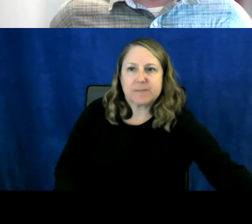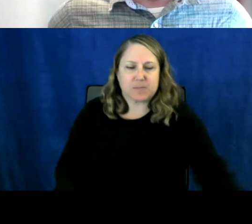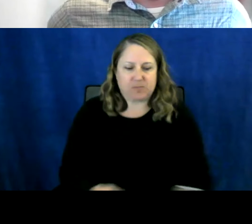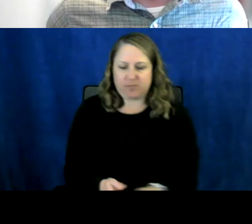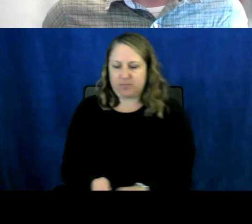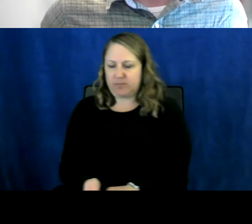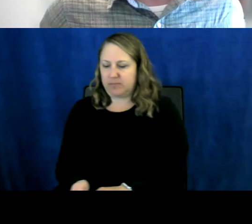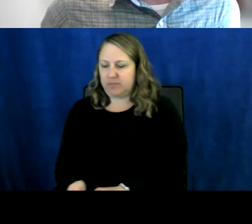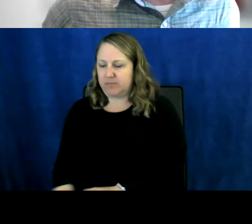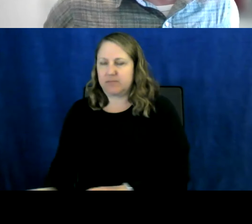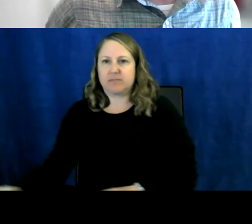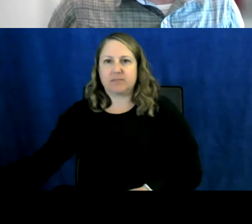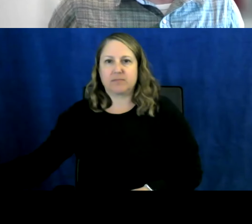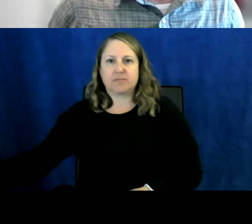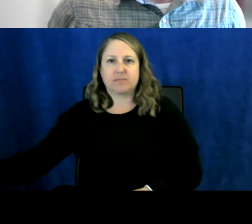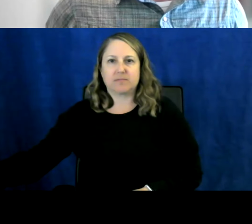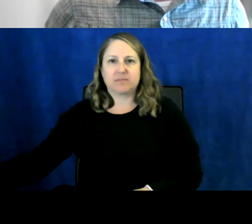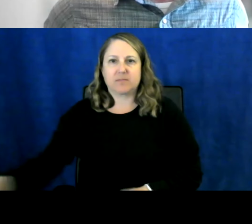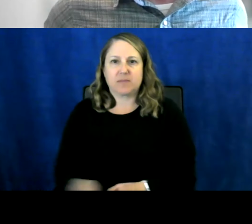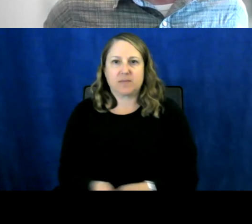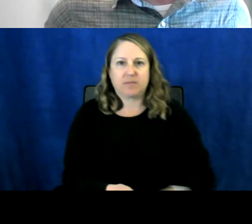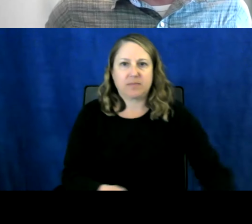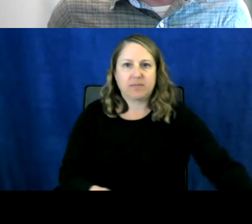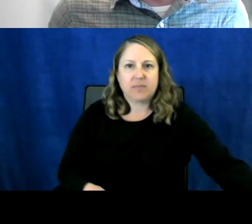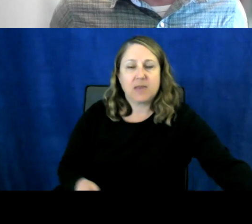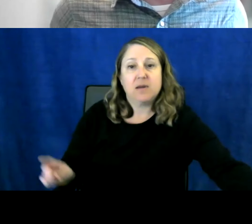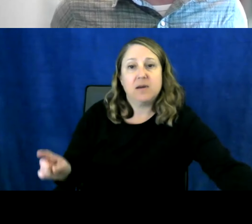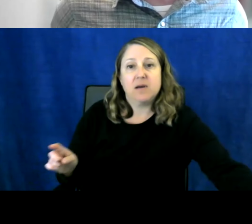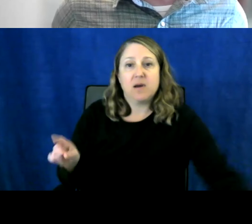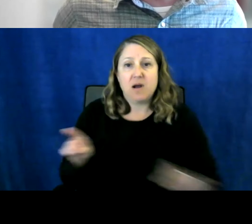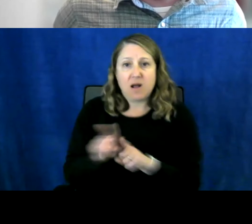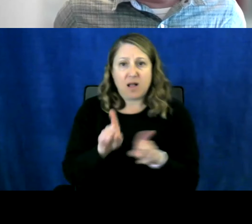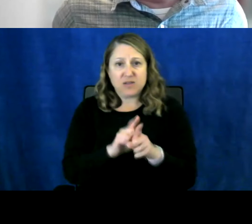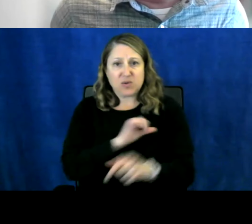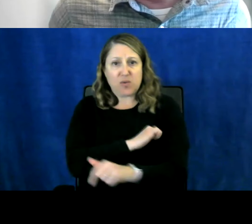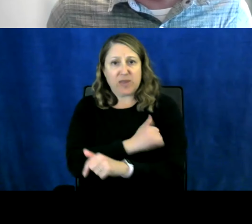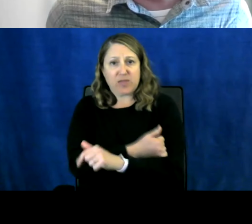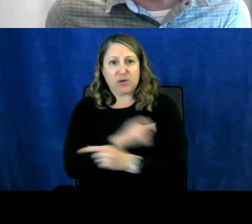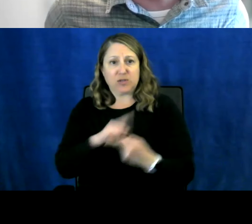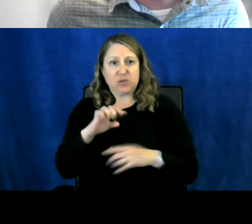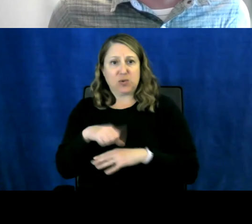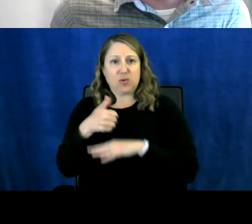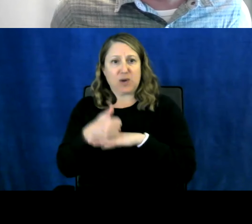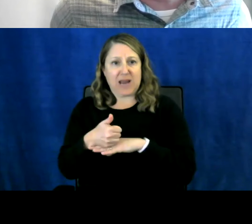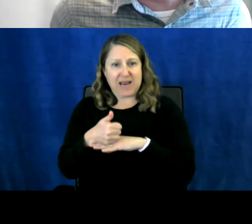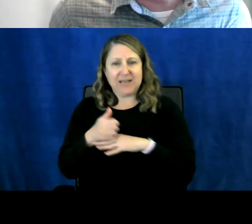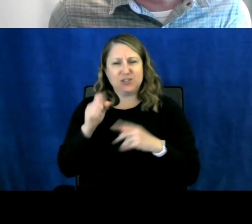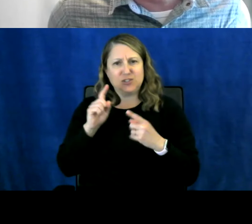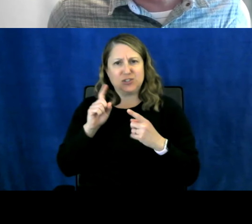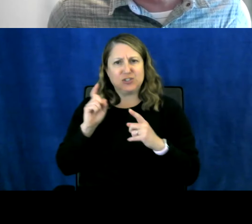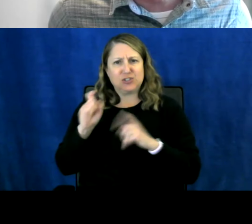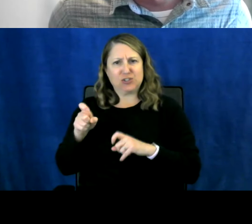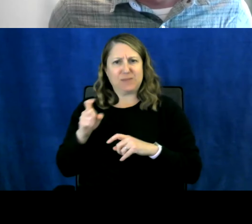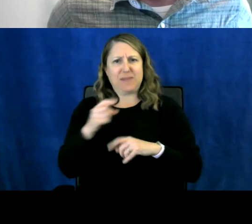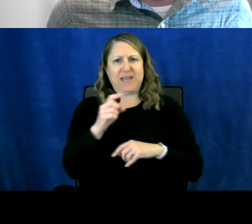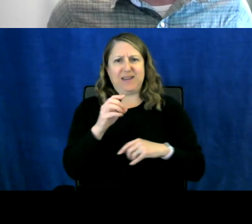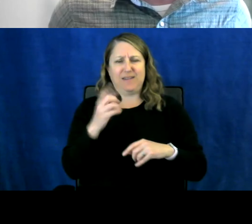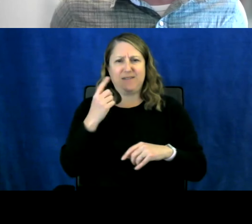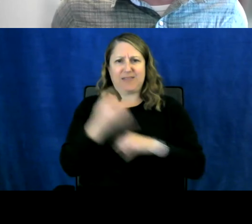authorities. The authority to create a CTSA should be delegated to the counties rather than the transportation